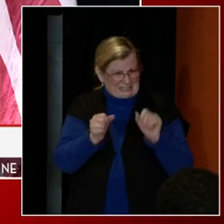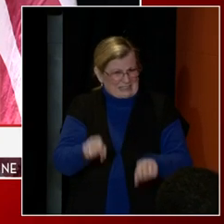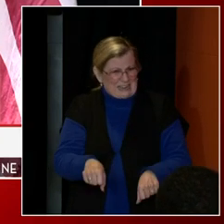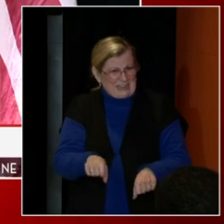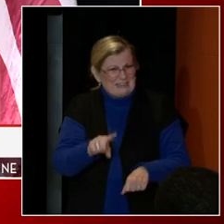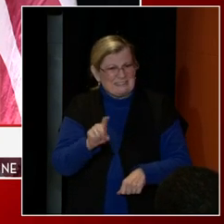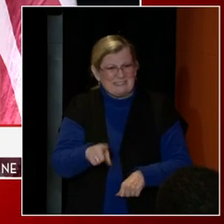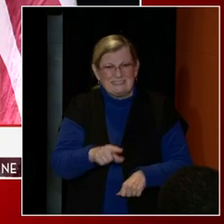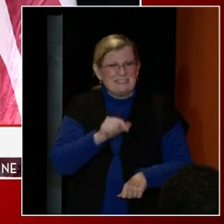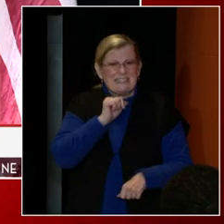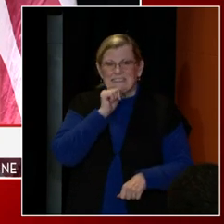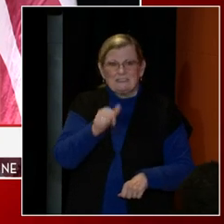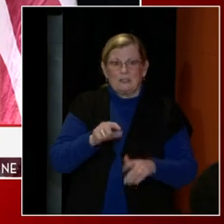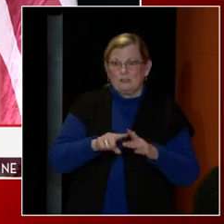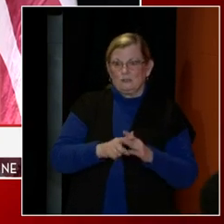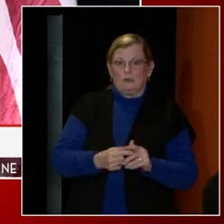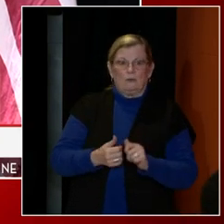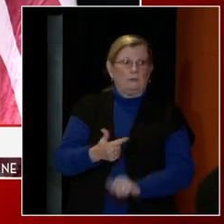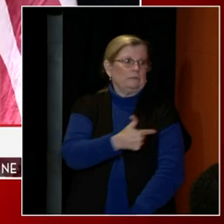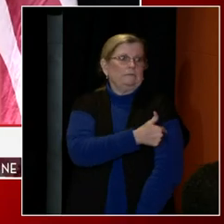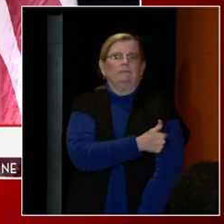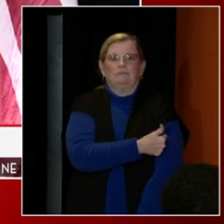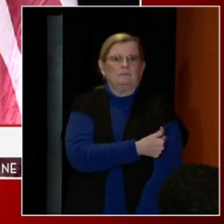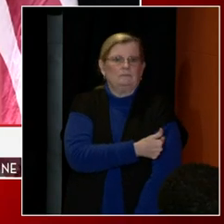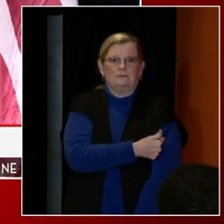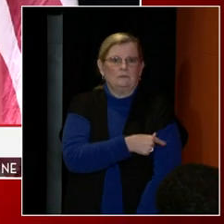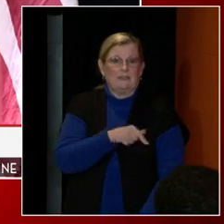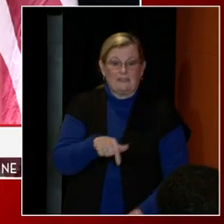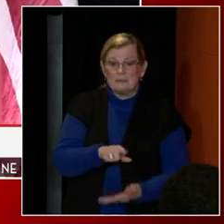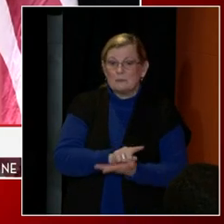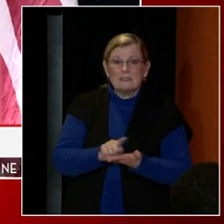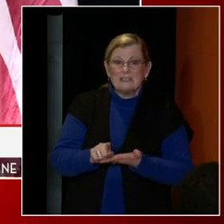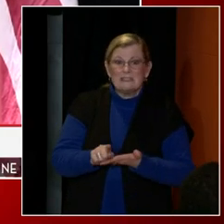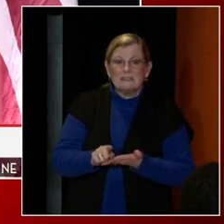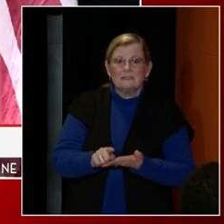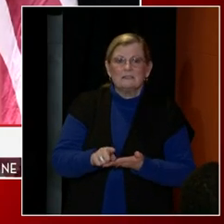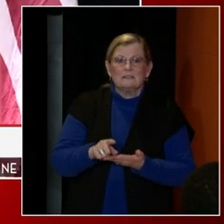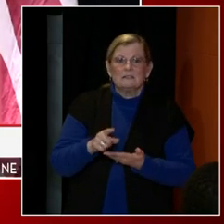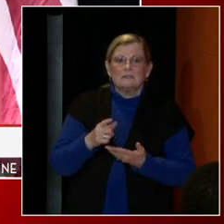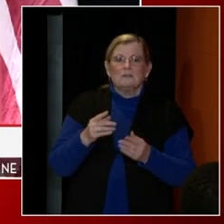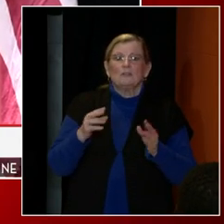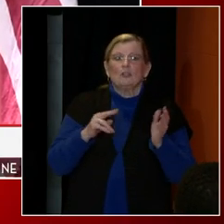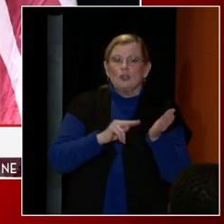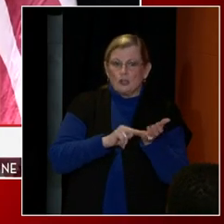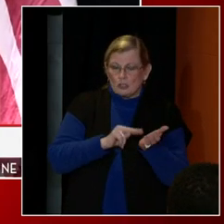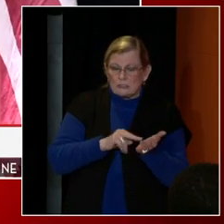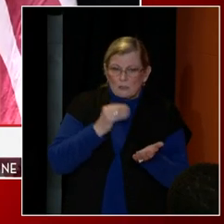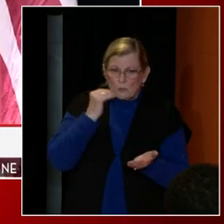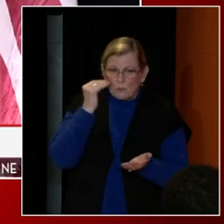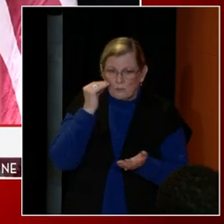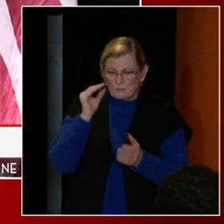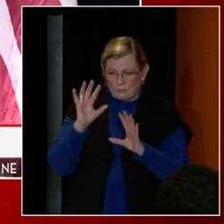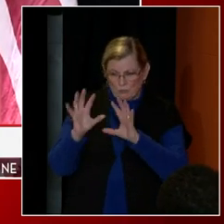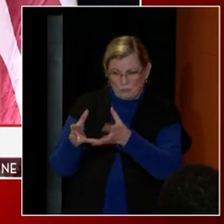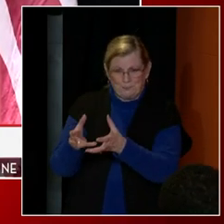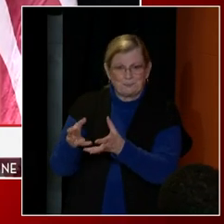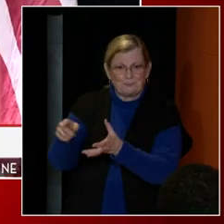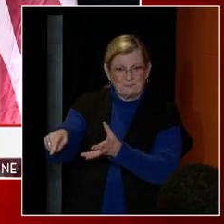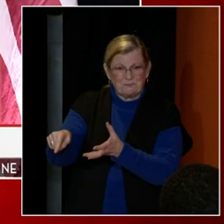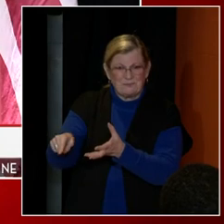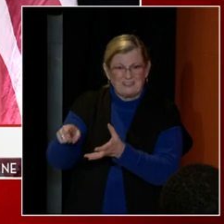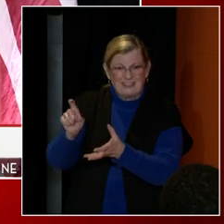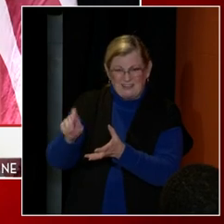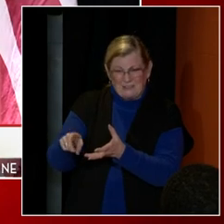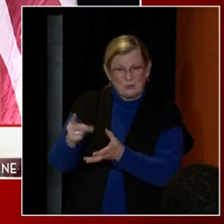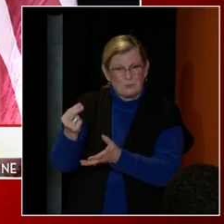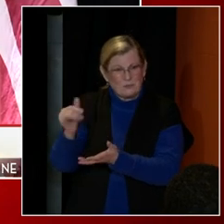vaccinating long-term care residents this week as some other states did, because in order to do that, we have to divert at least